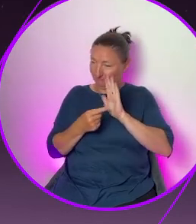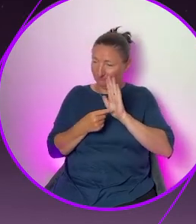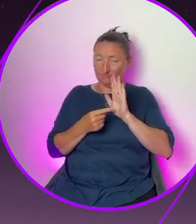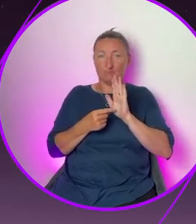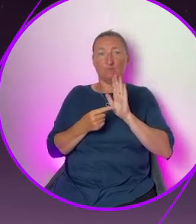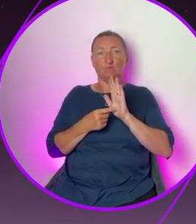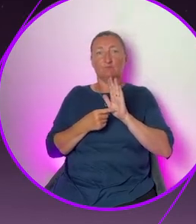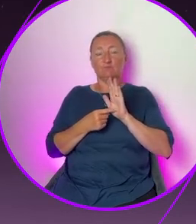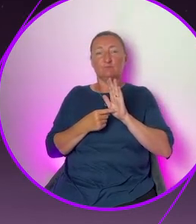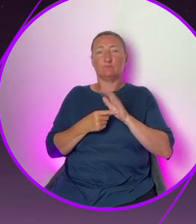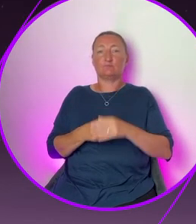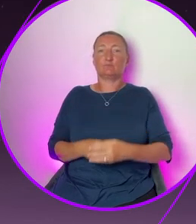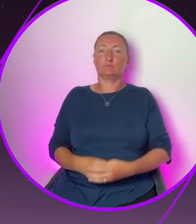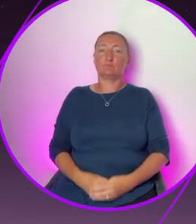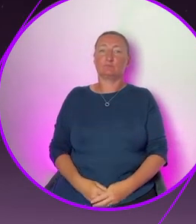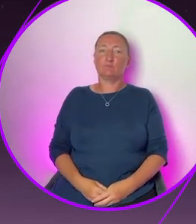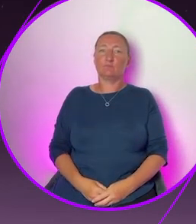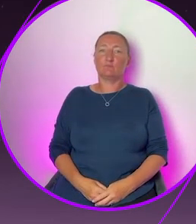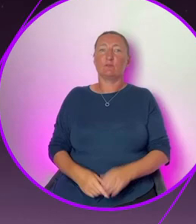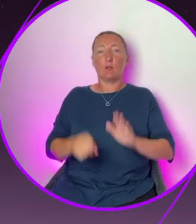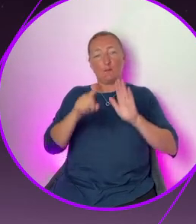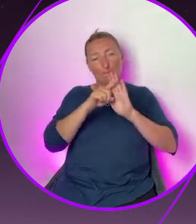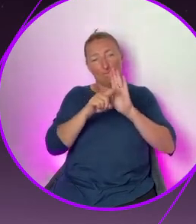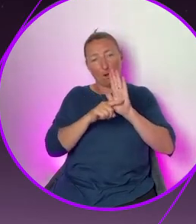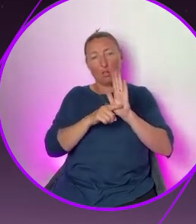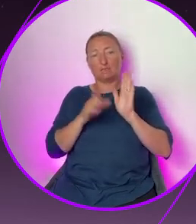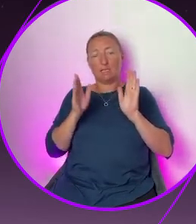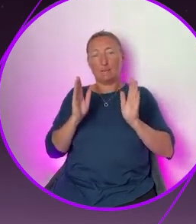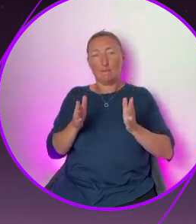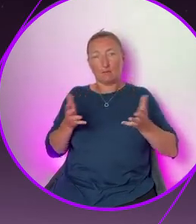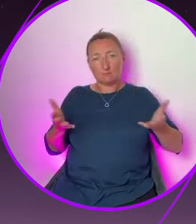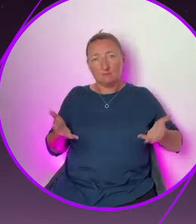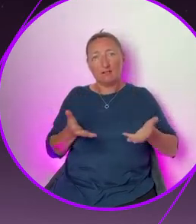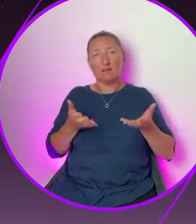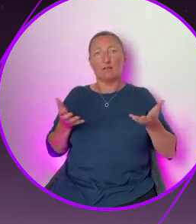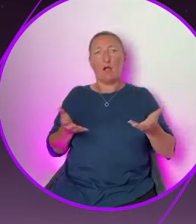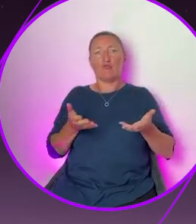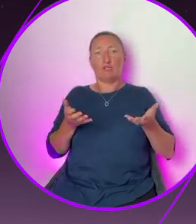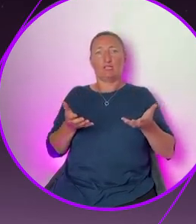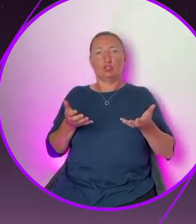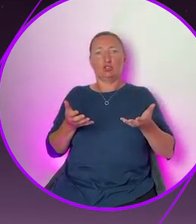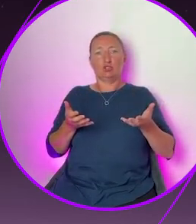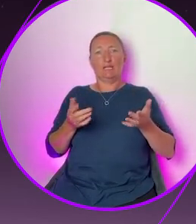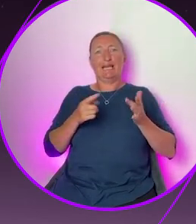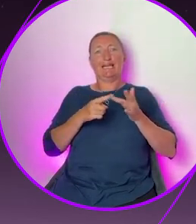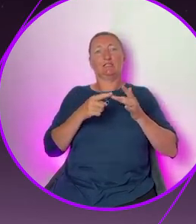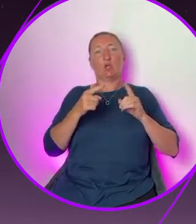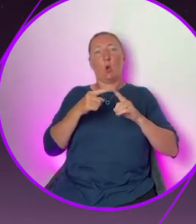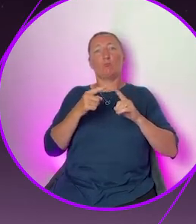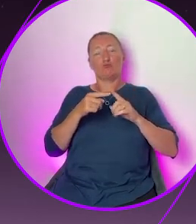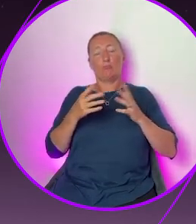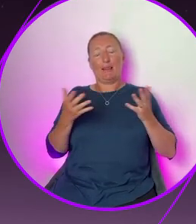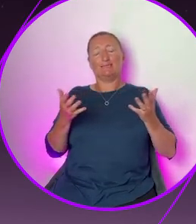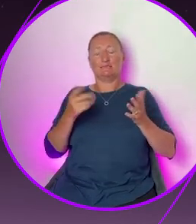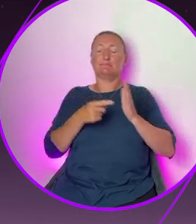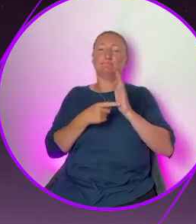I think that's very key here, is that policy has to encourage that interoperability.